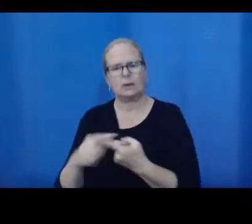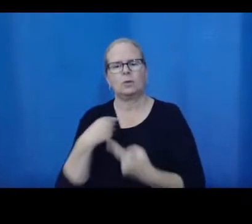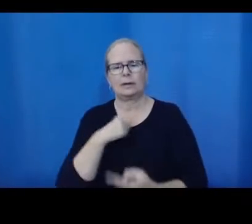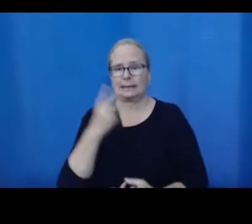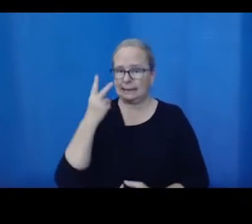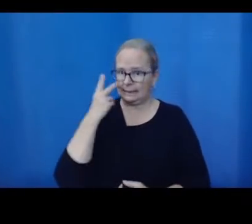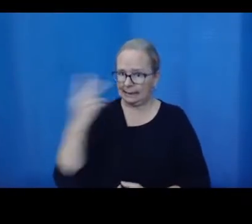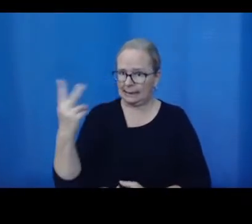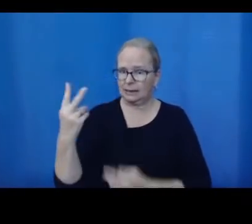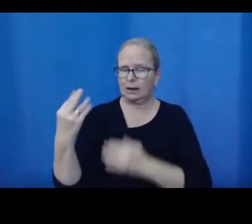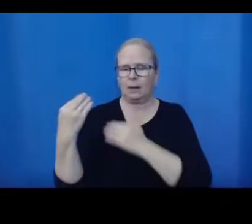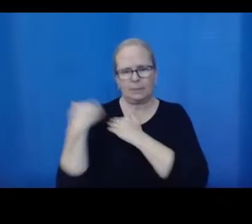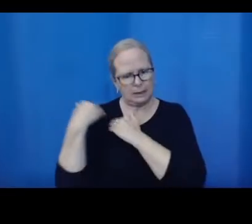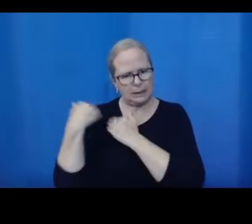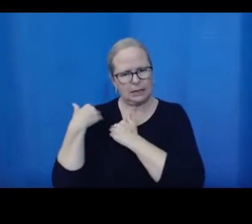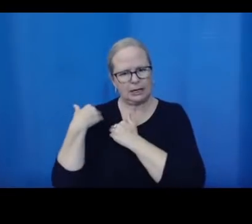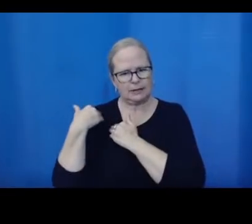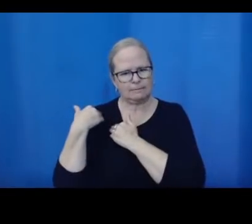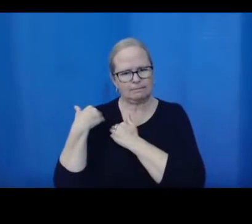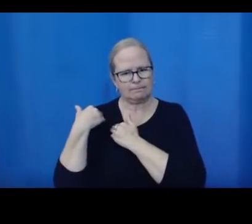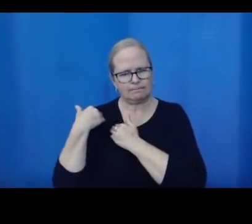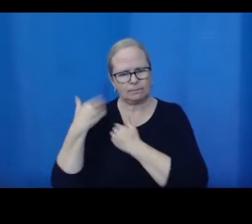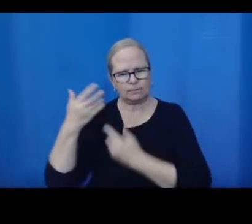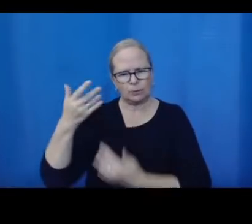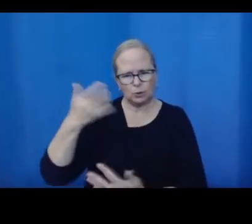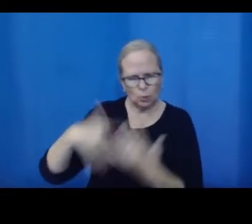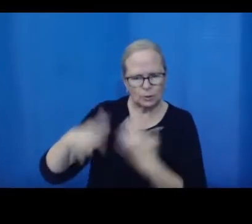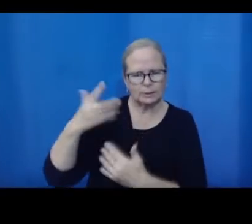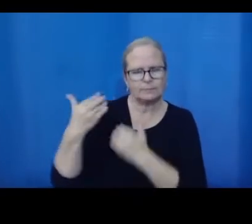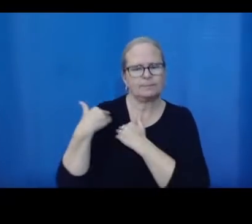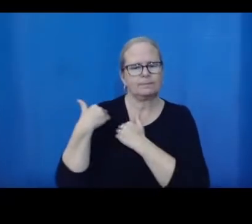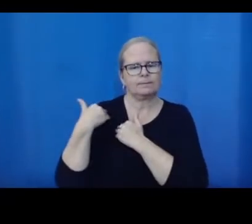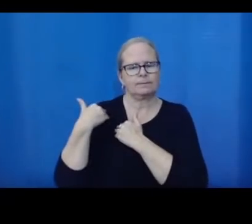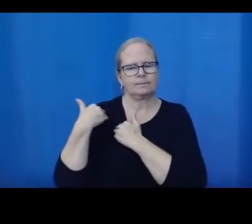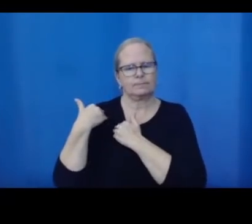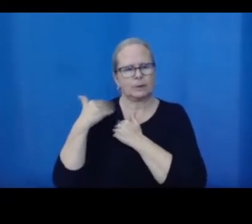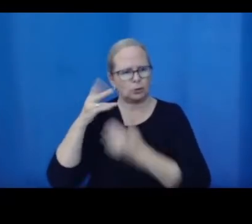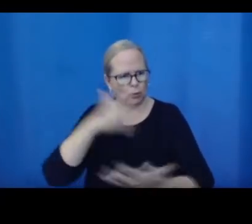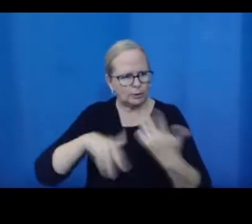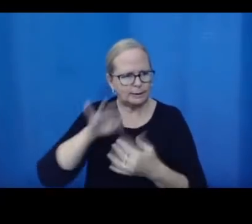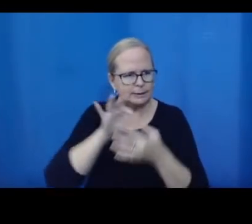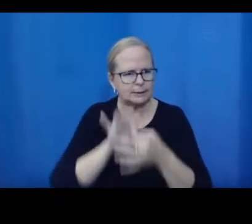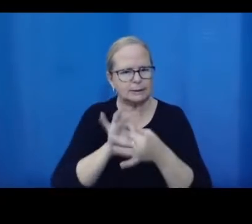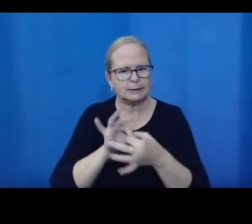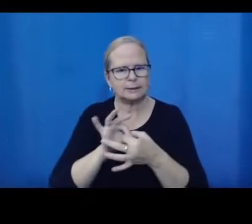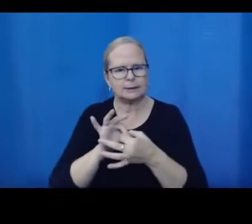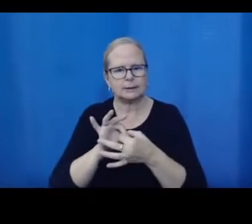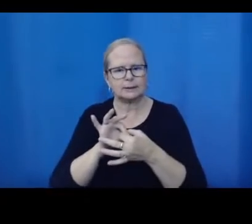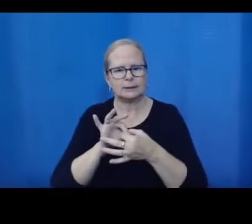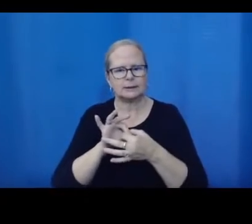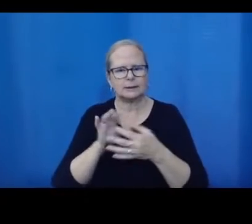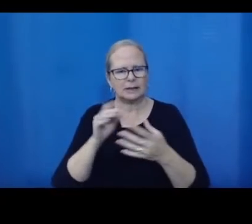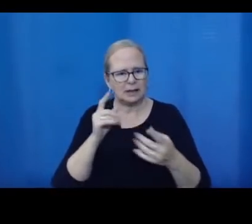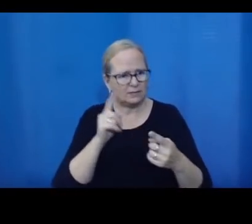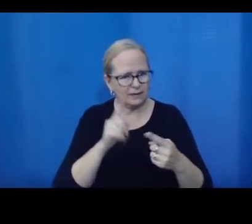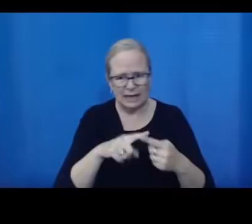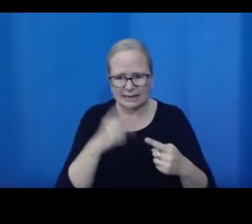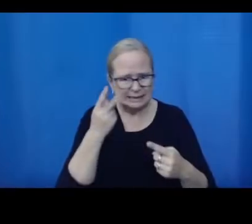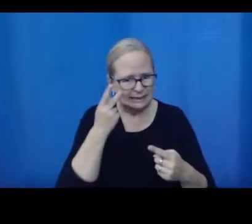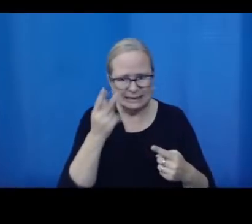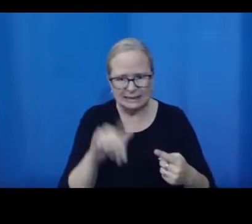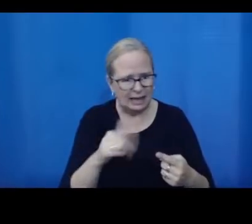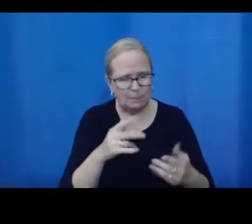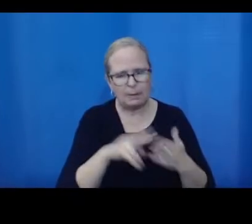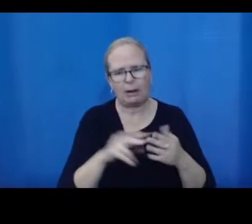of connection, we're going to be divided over the wrong things. And that's just been amplified given our current